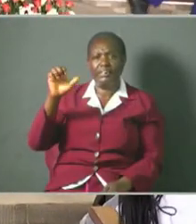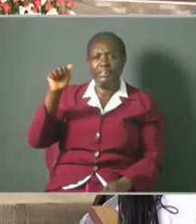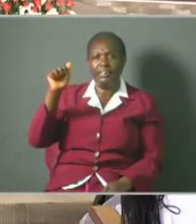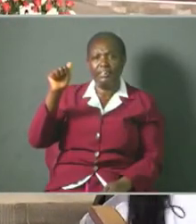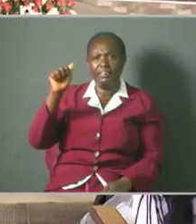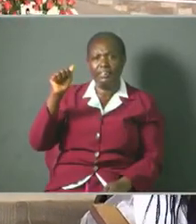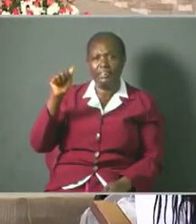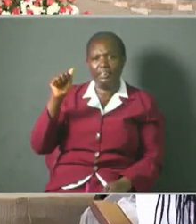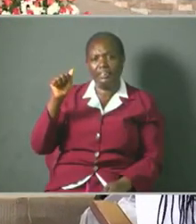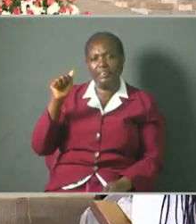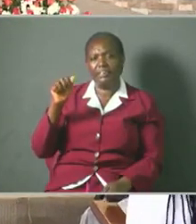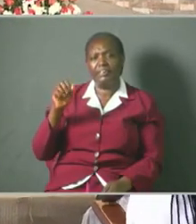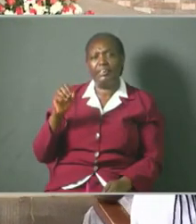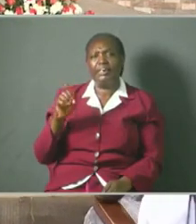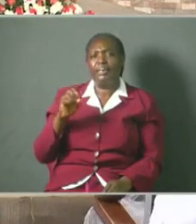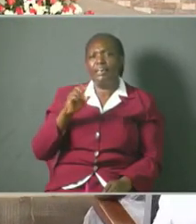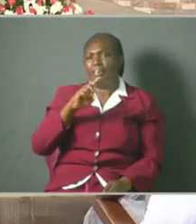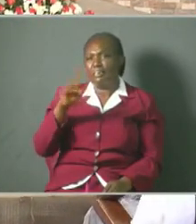Zippy in absentia.